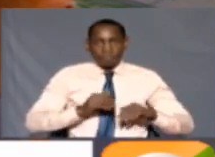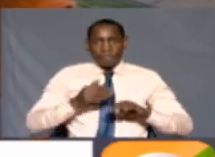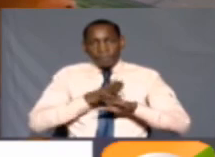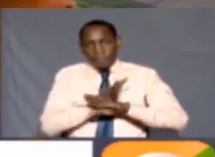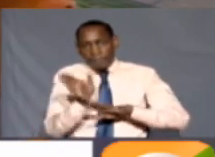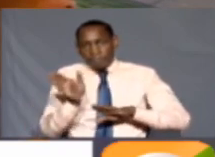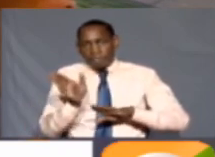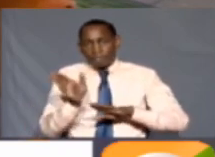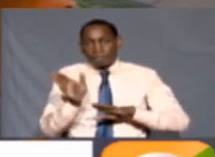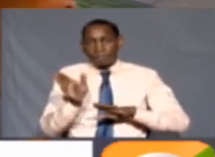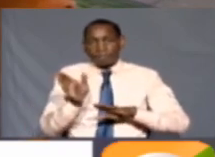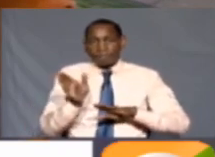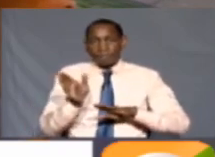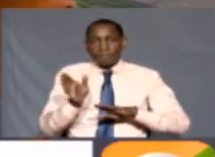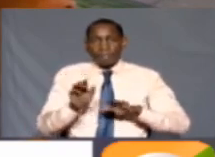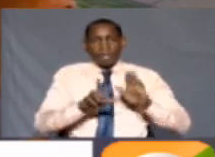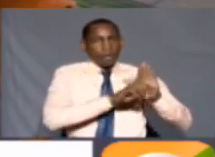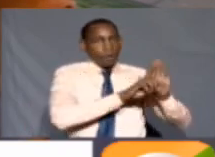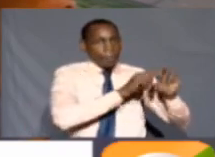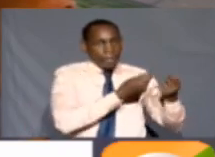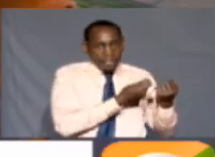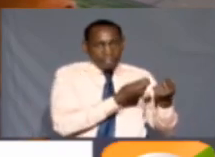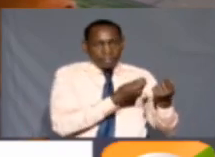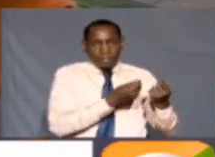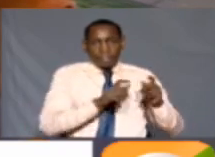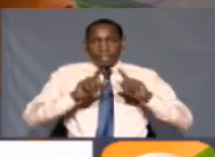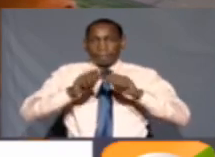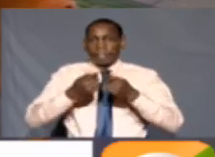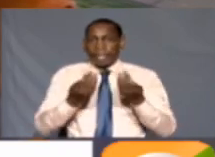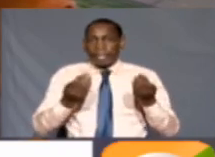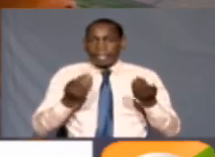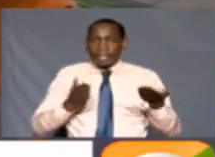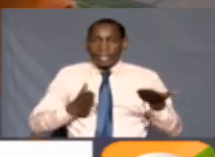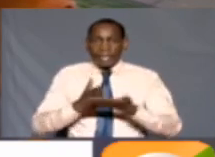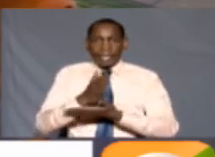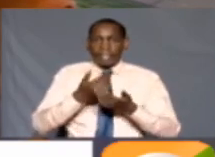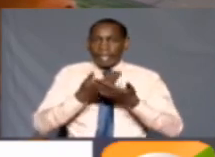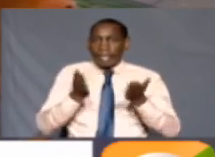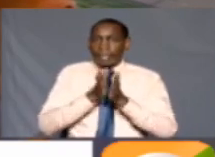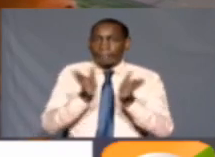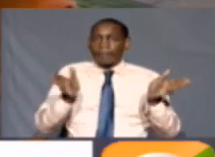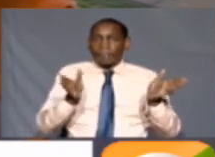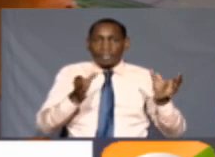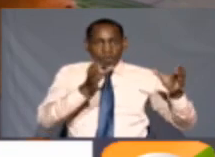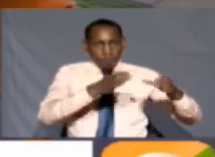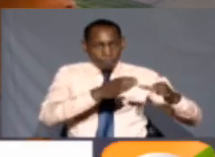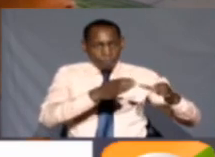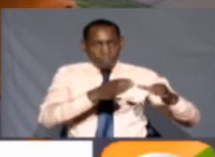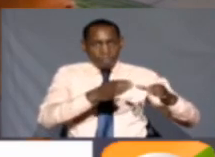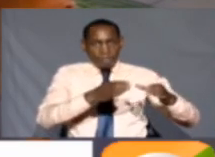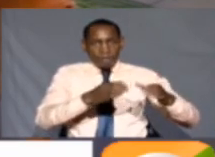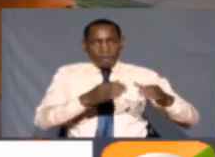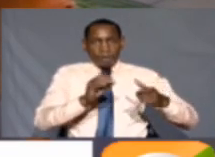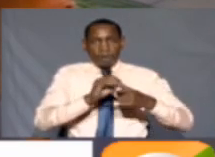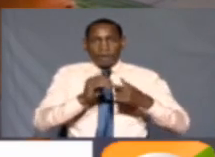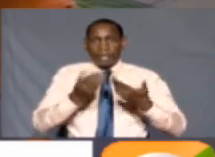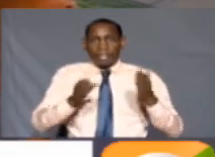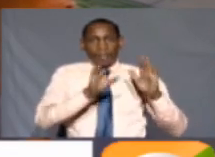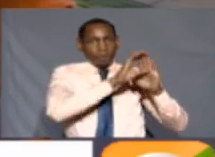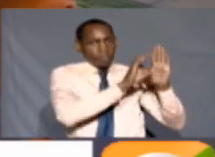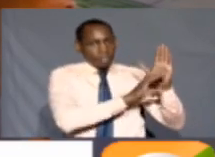fraud, infraction of the law, violation of any right to any public agency or any constitutional